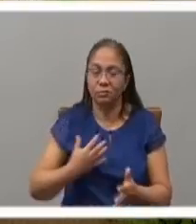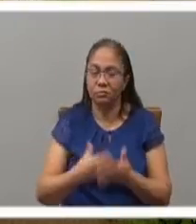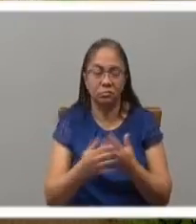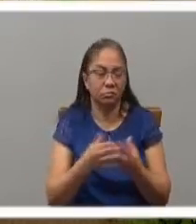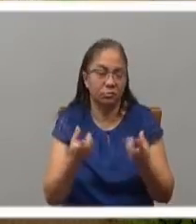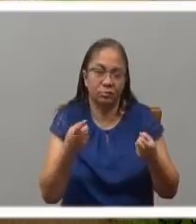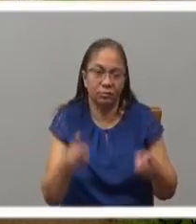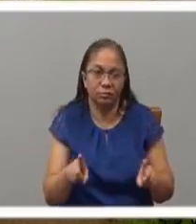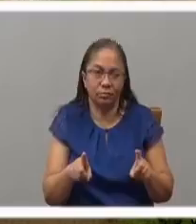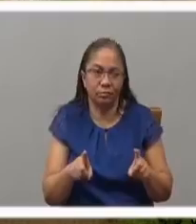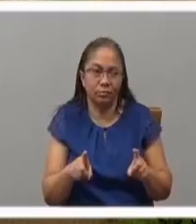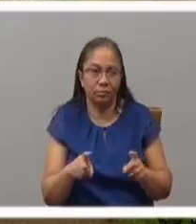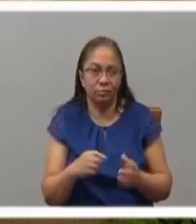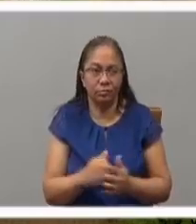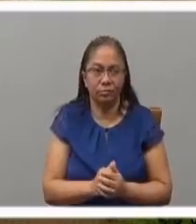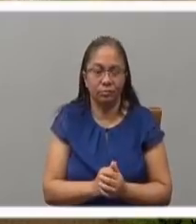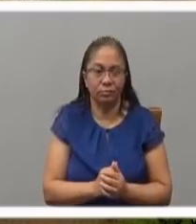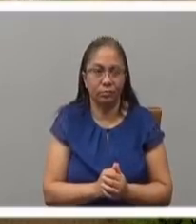may.